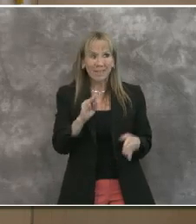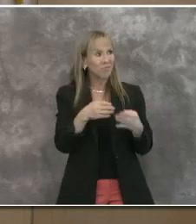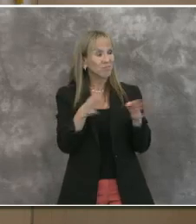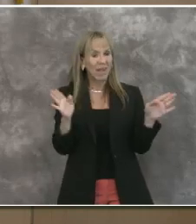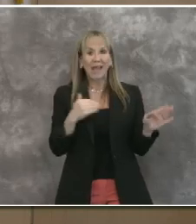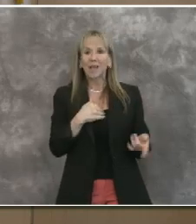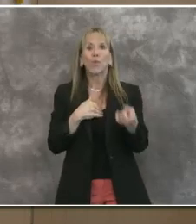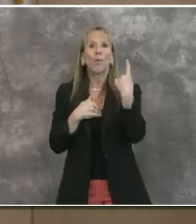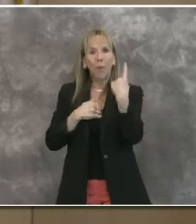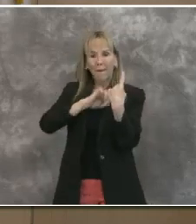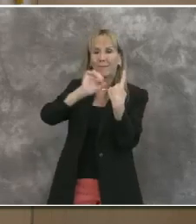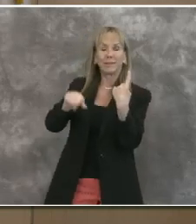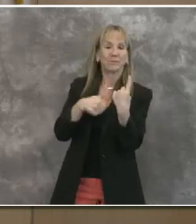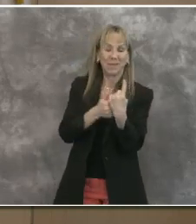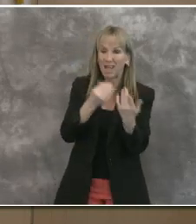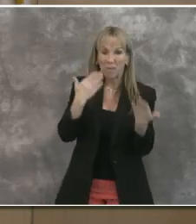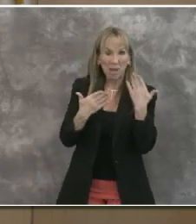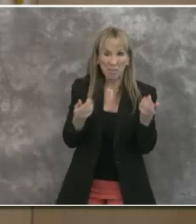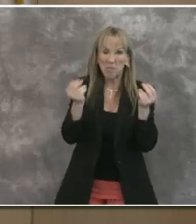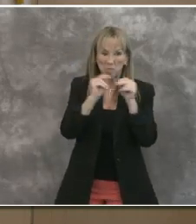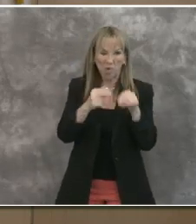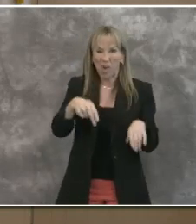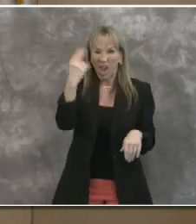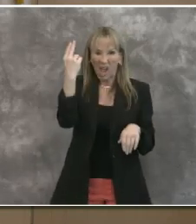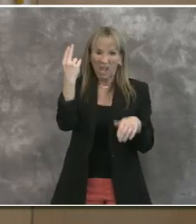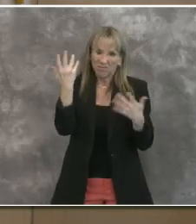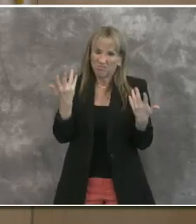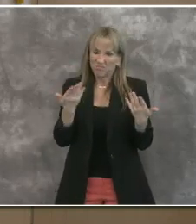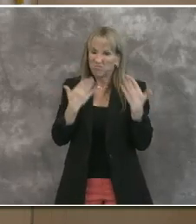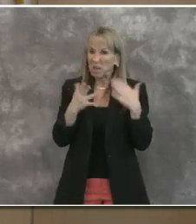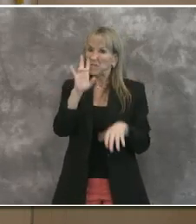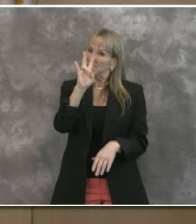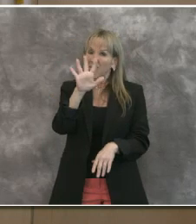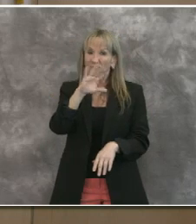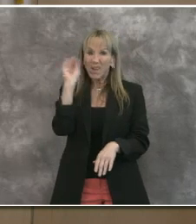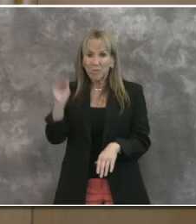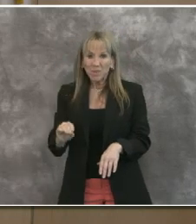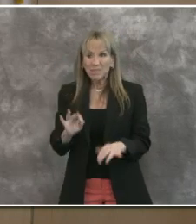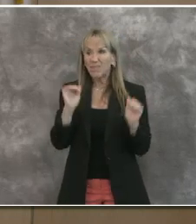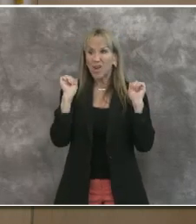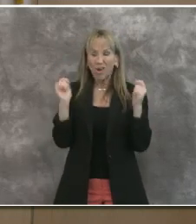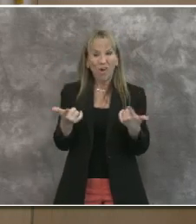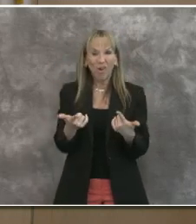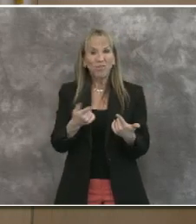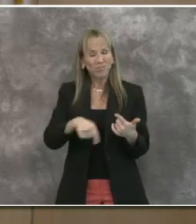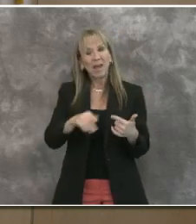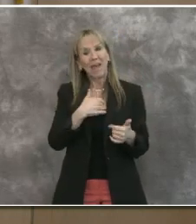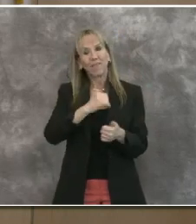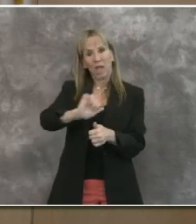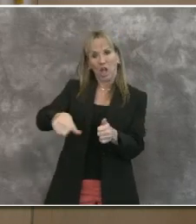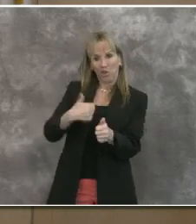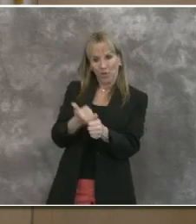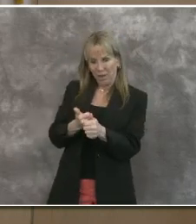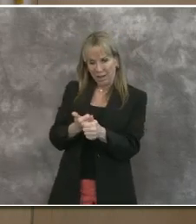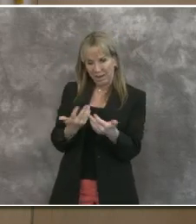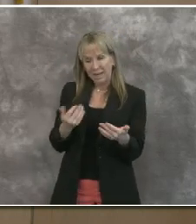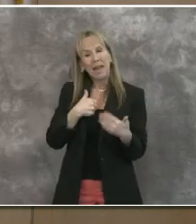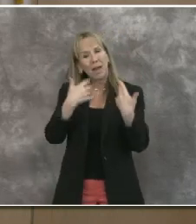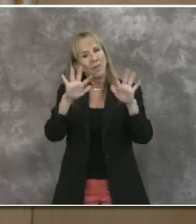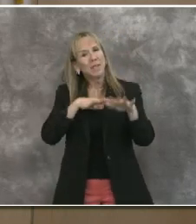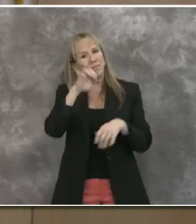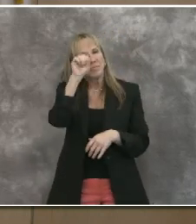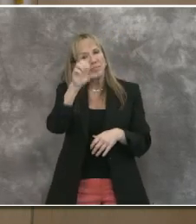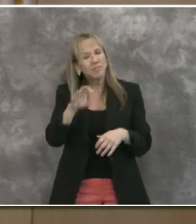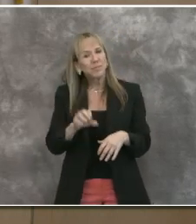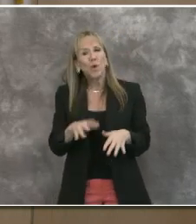one, and that might even be higher, as high as 75%. And I've already given you